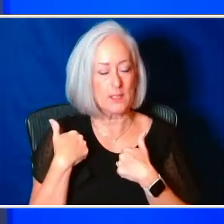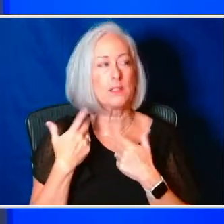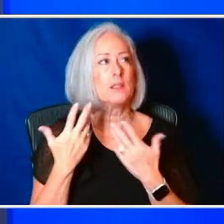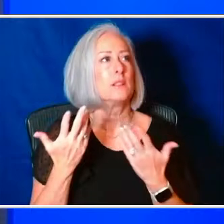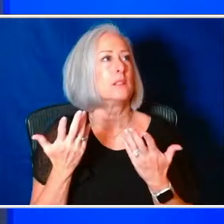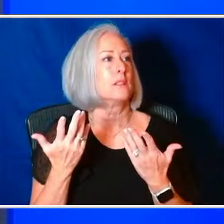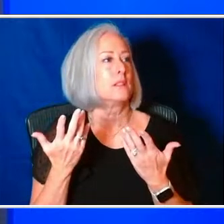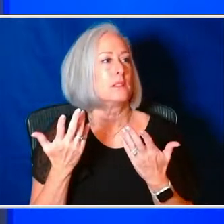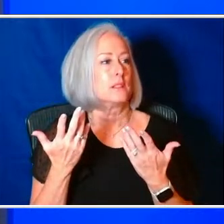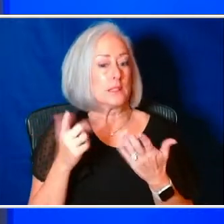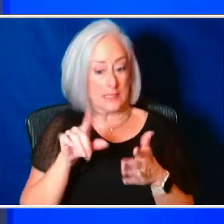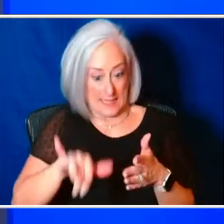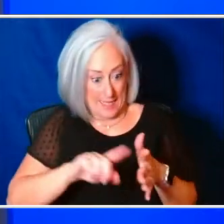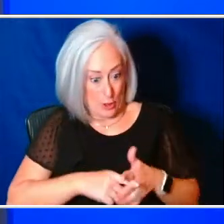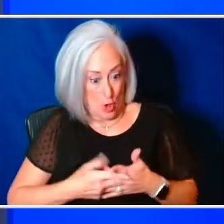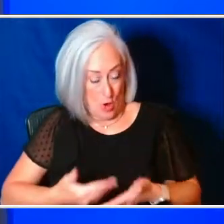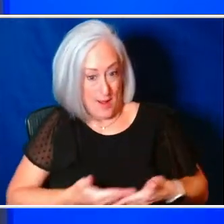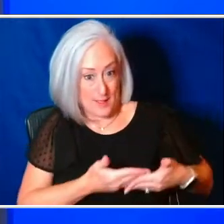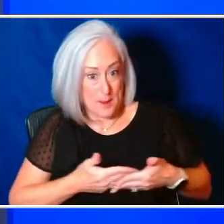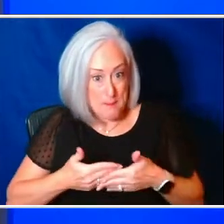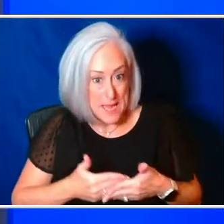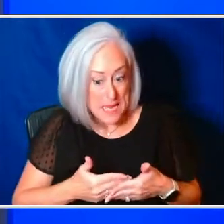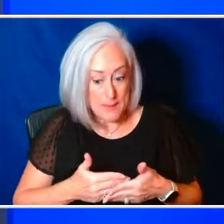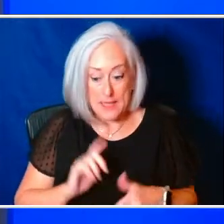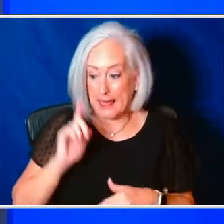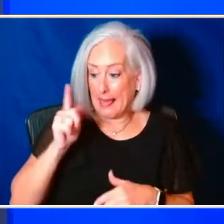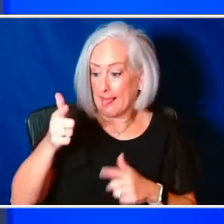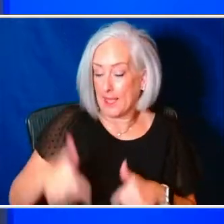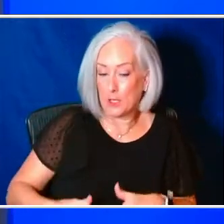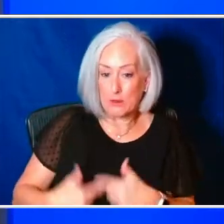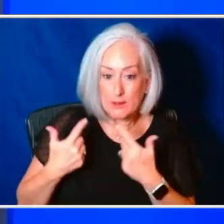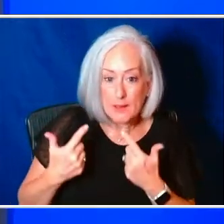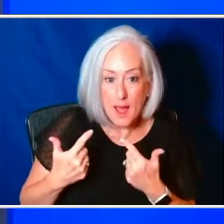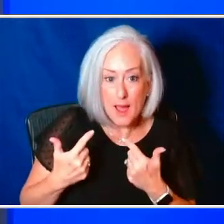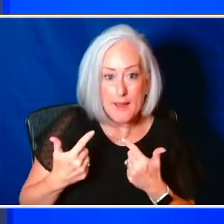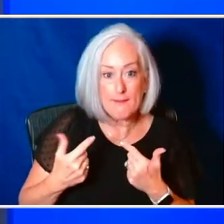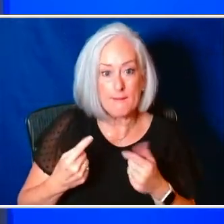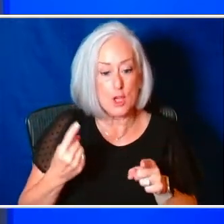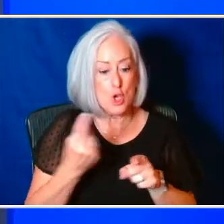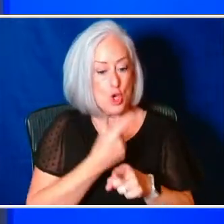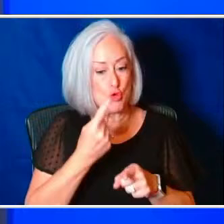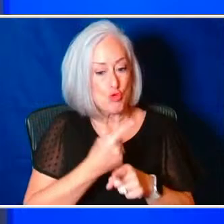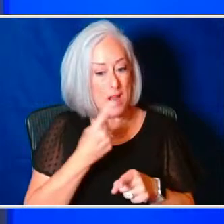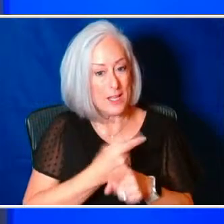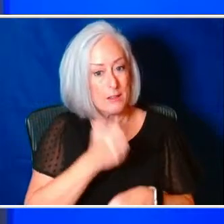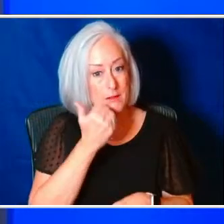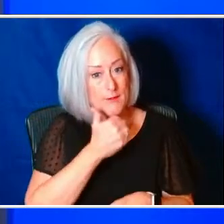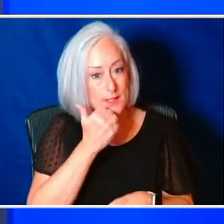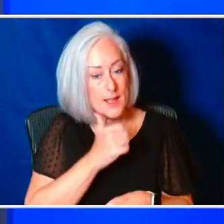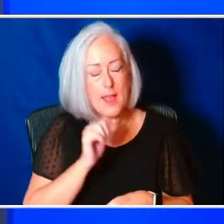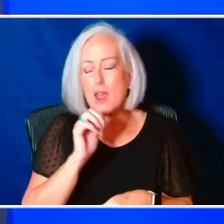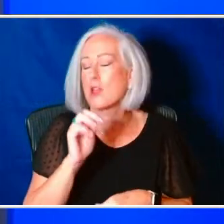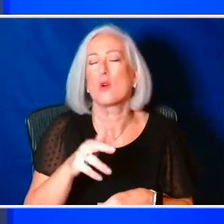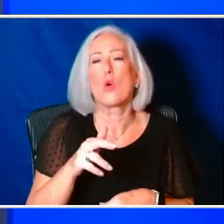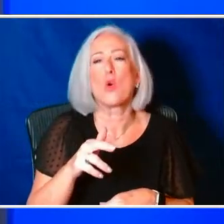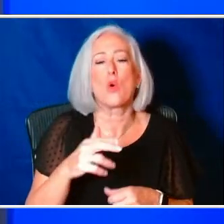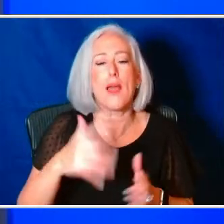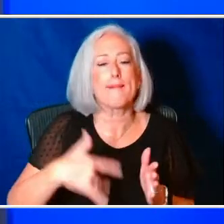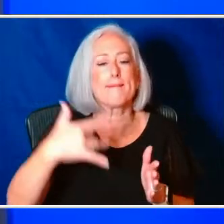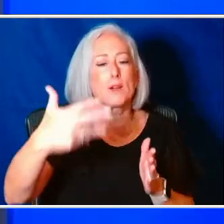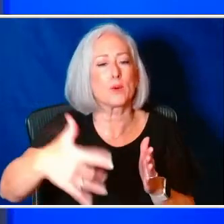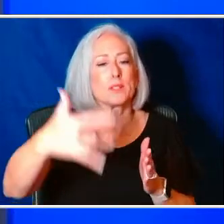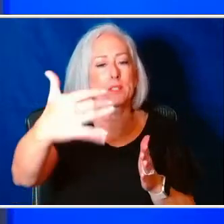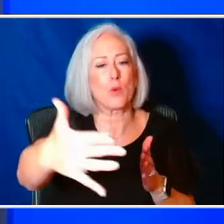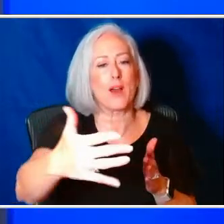started during their infancy? Was it later in life? And was it on a regular basis or once in a while? So there's a lot of variables that could